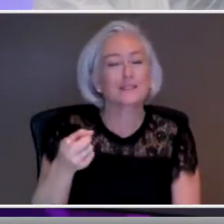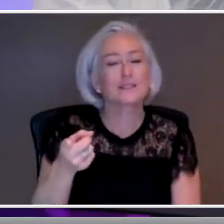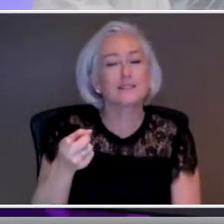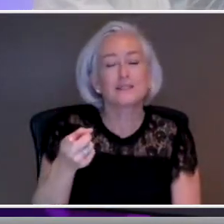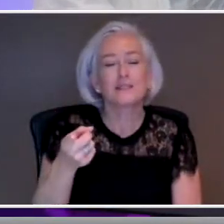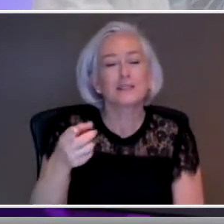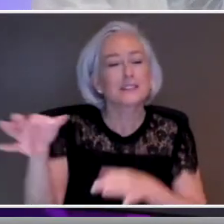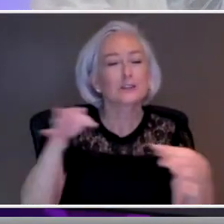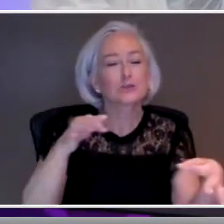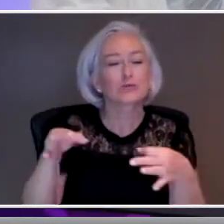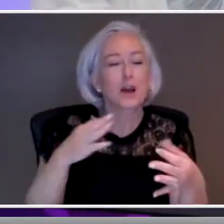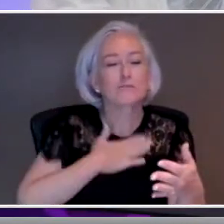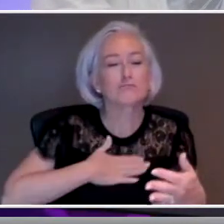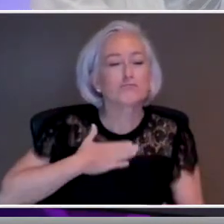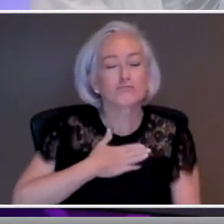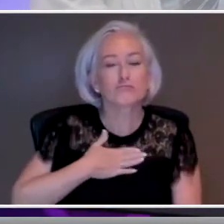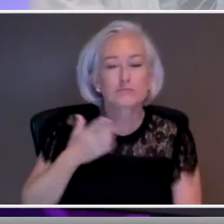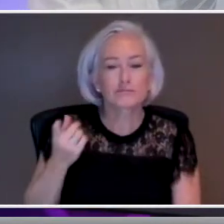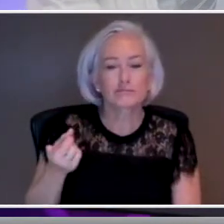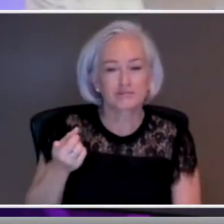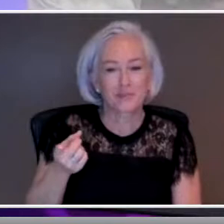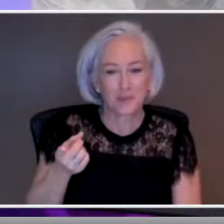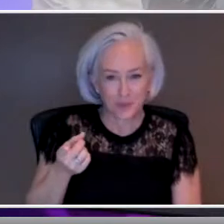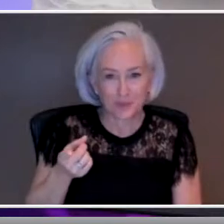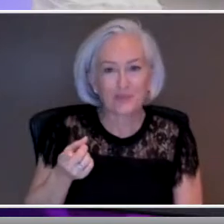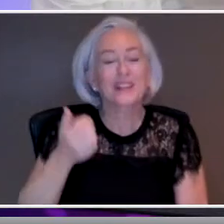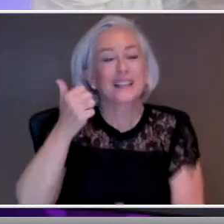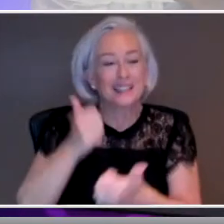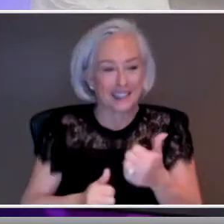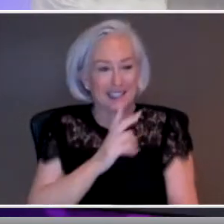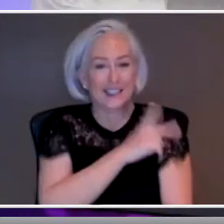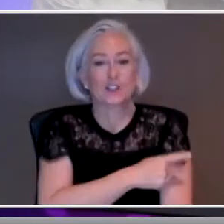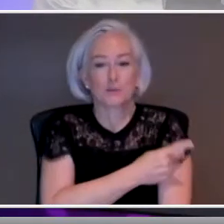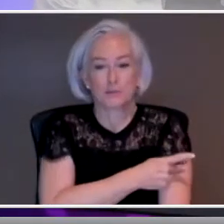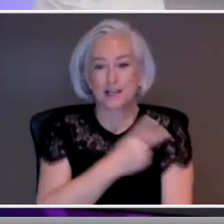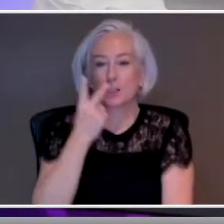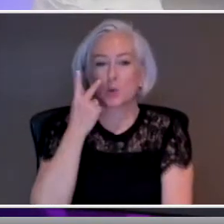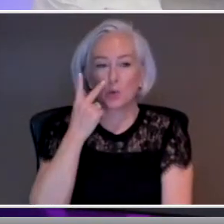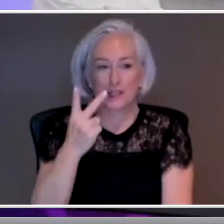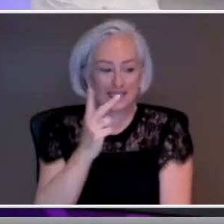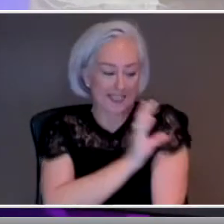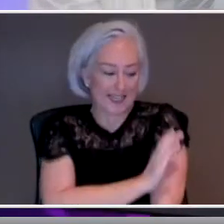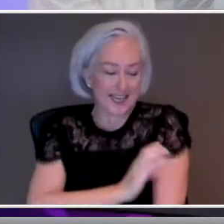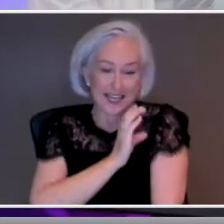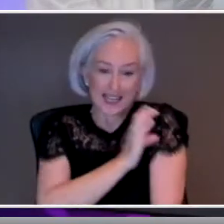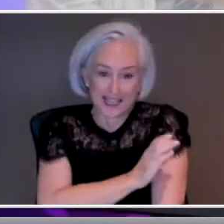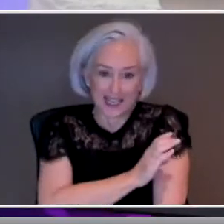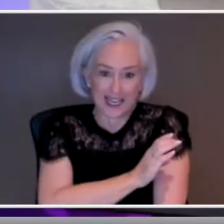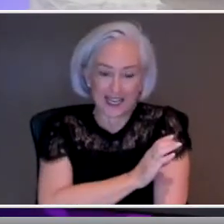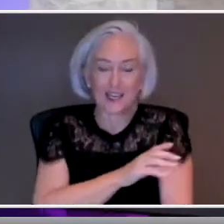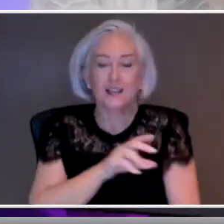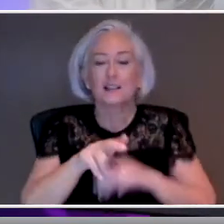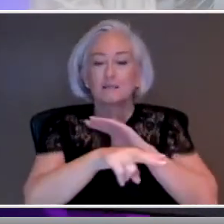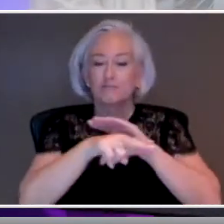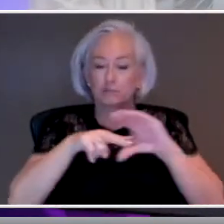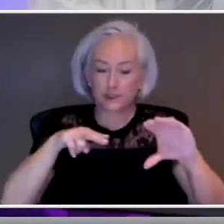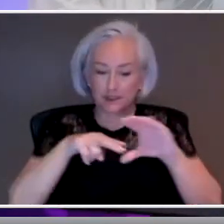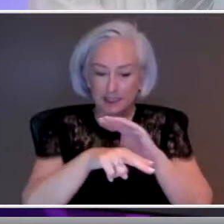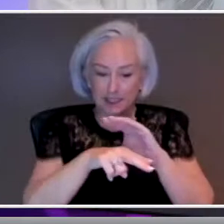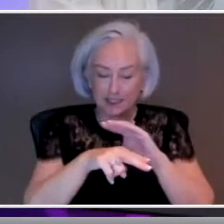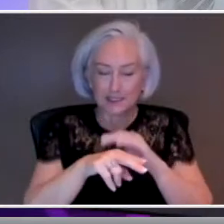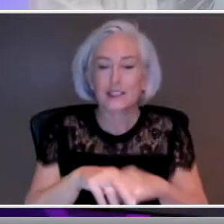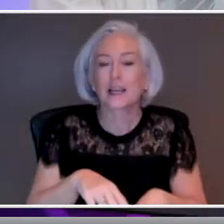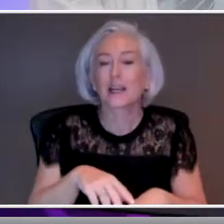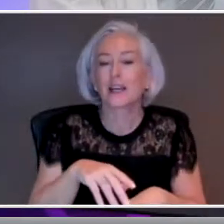thing here is, this is just with every patient we see them in clinic. We'll obtain a CT scan, or a CAT scan, as